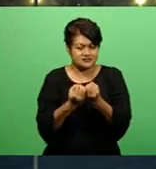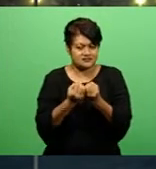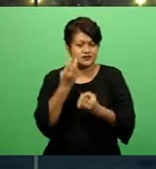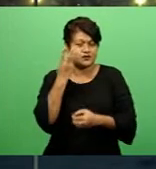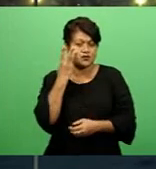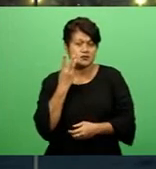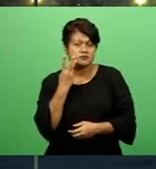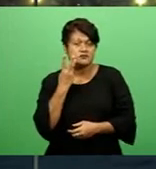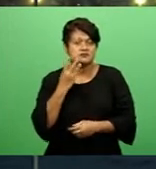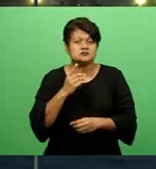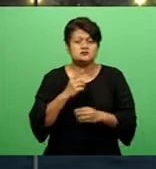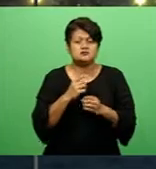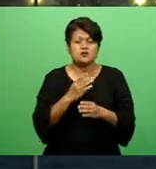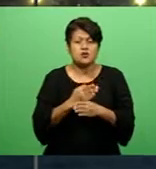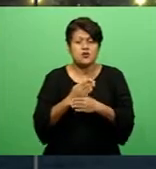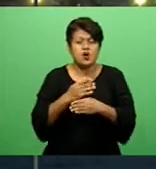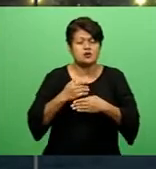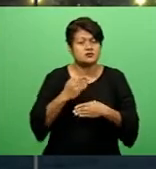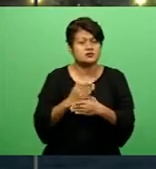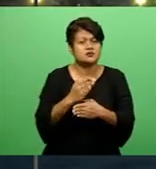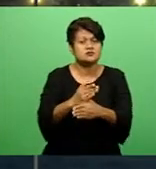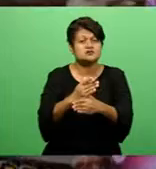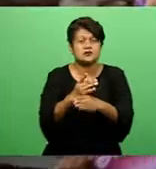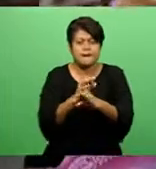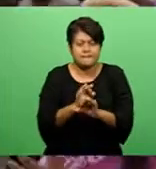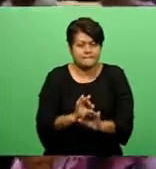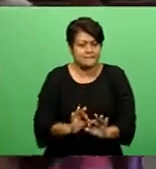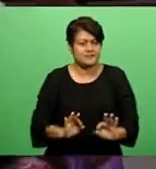and improving the lives of women and girls.